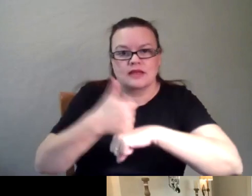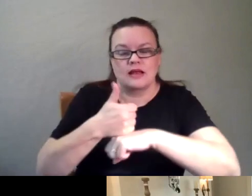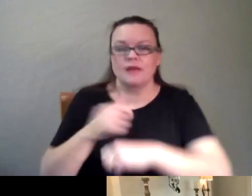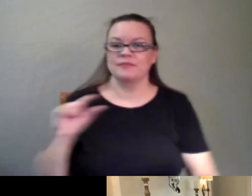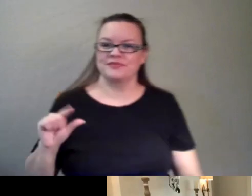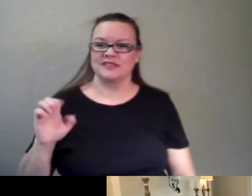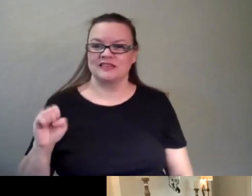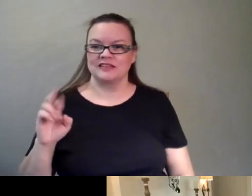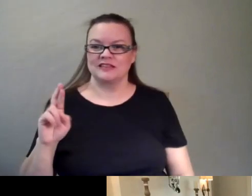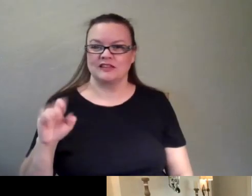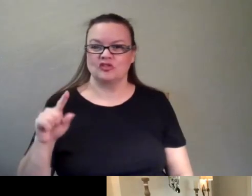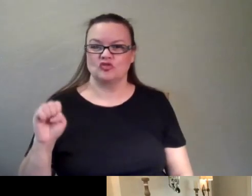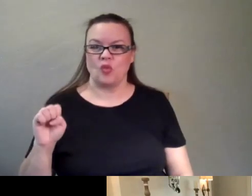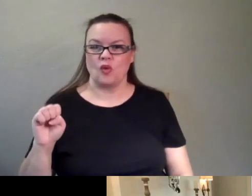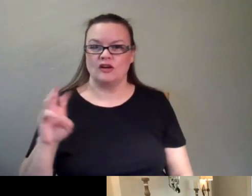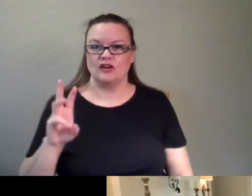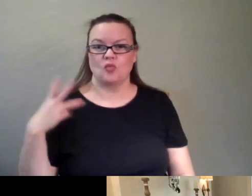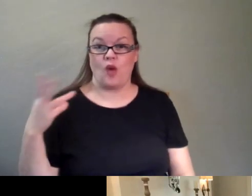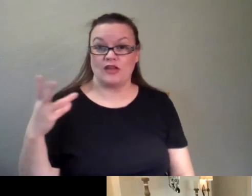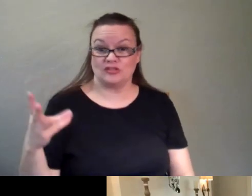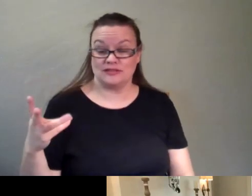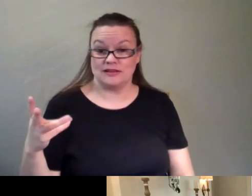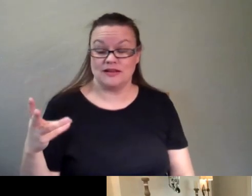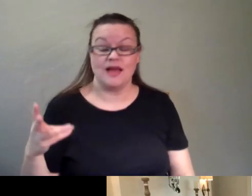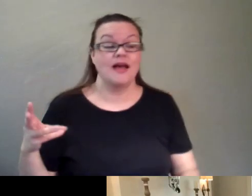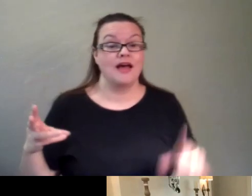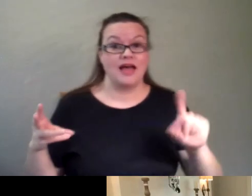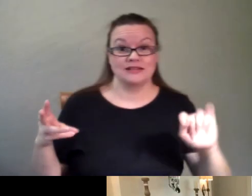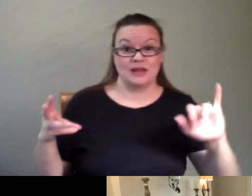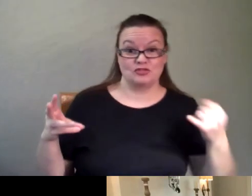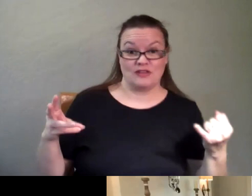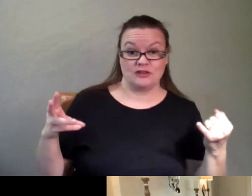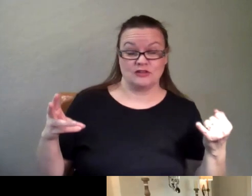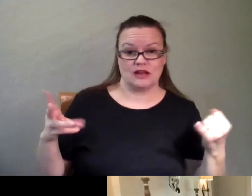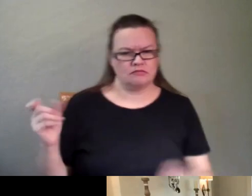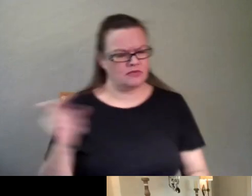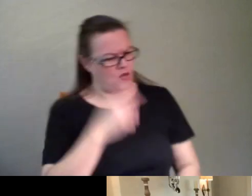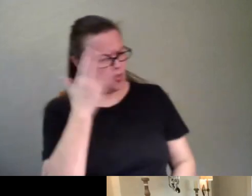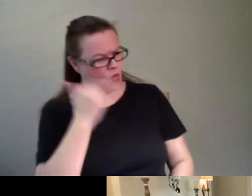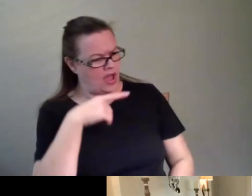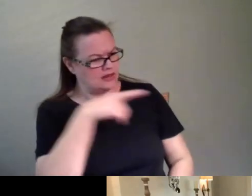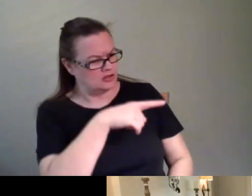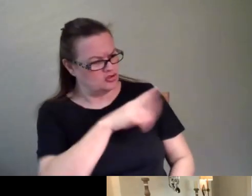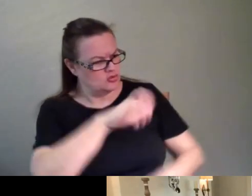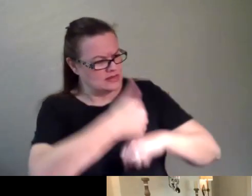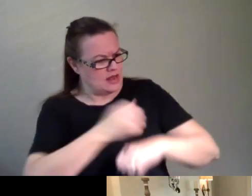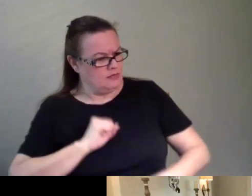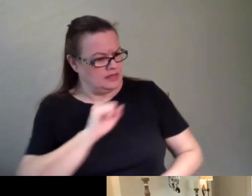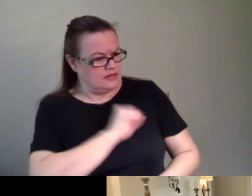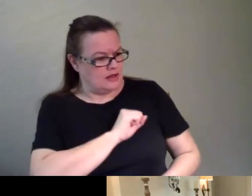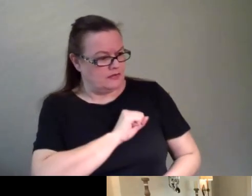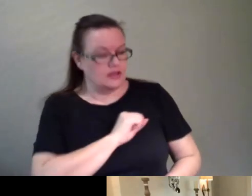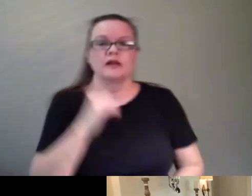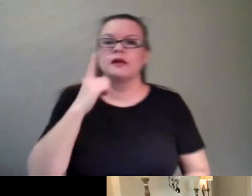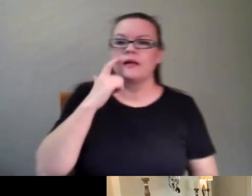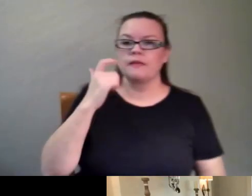Thomas Jefferson when he first asked the question, why did you build in the Senate? And his comment was to pour the tea in the saucer